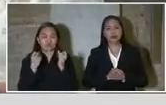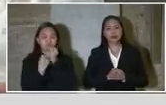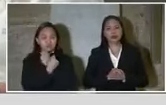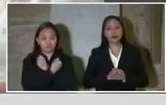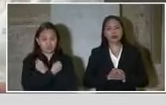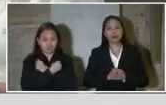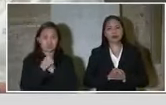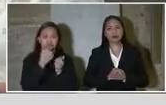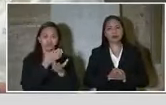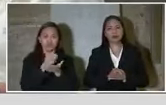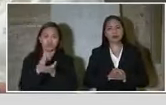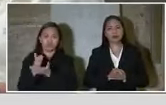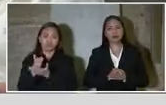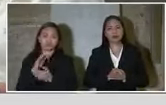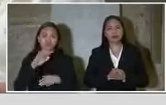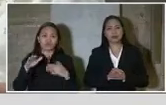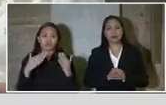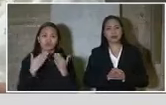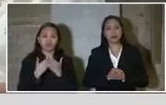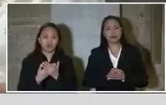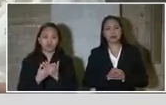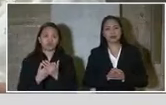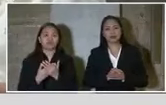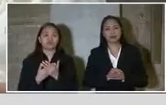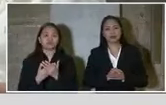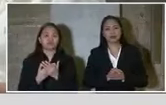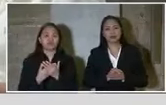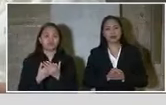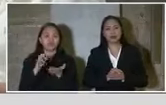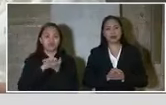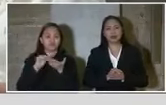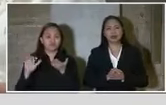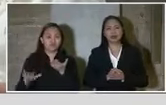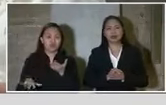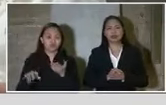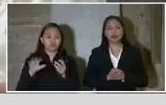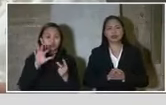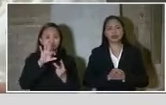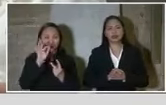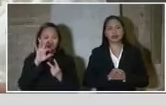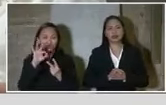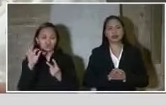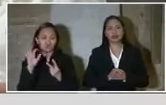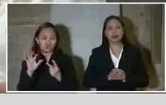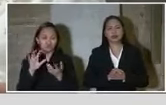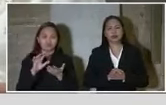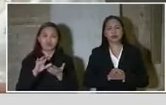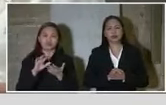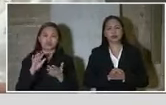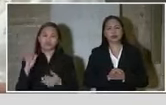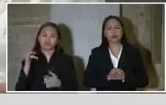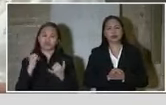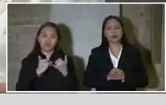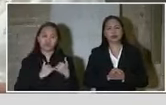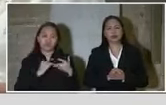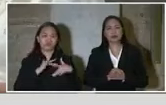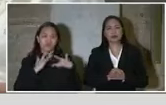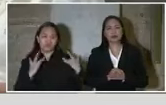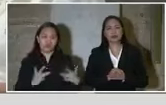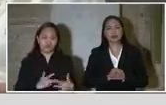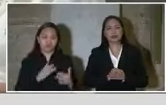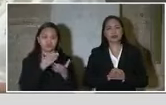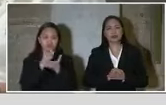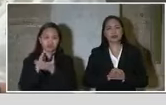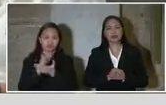all bigotry, narrowness, and racism may be driven from our hearts, let us pray to